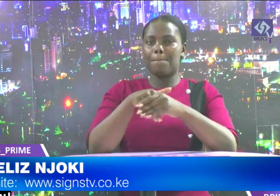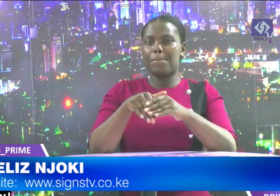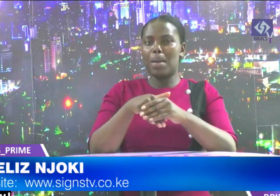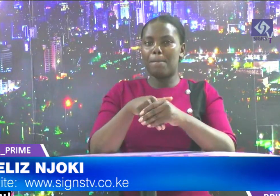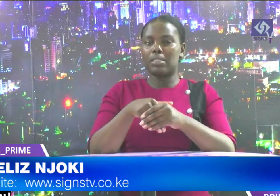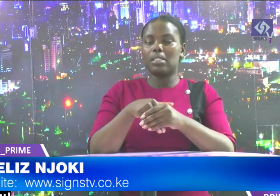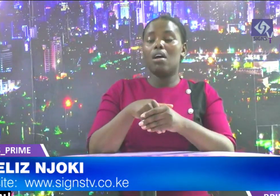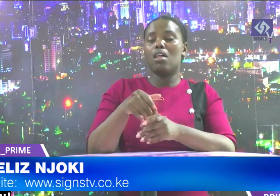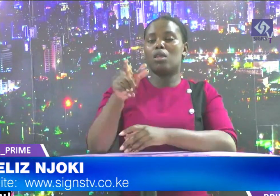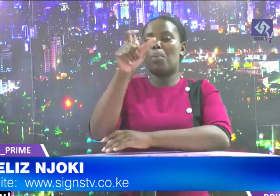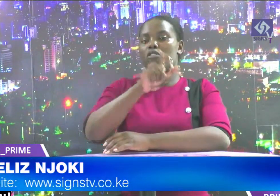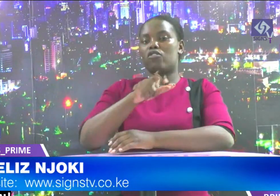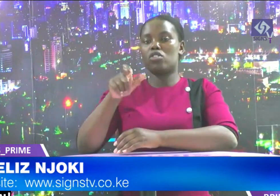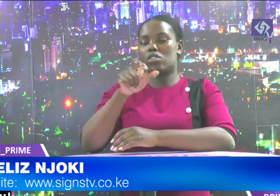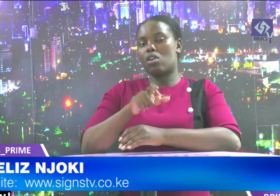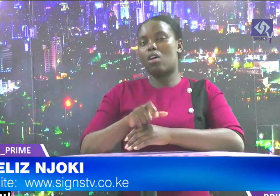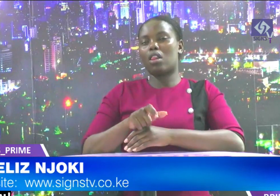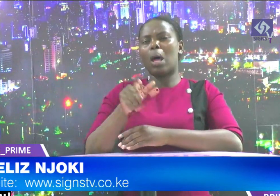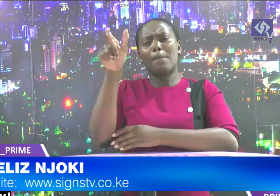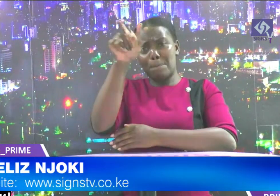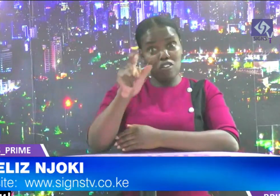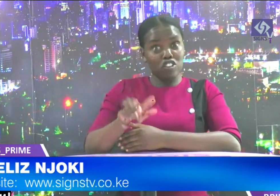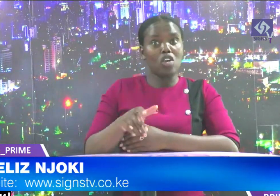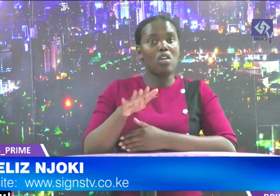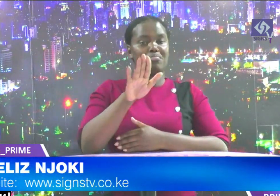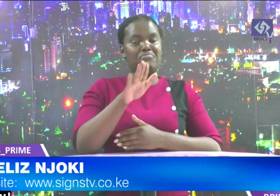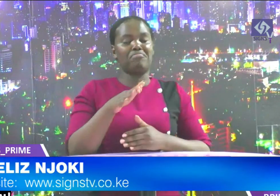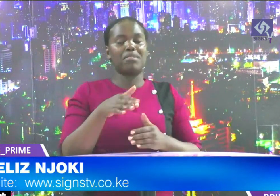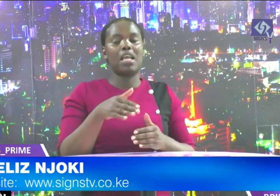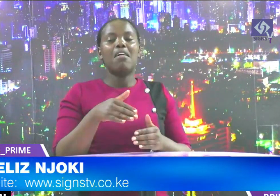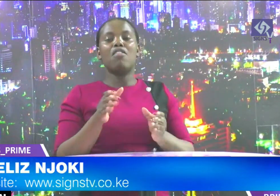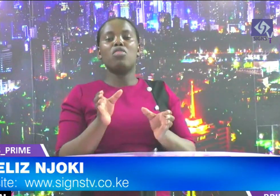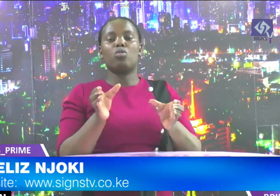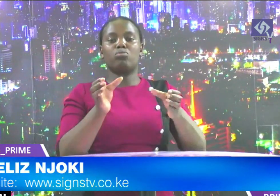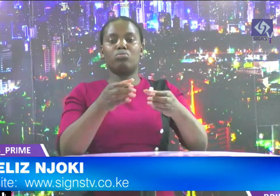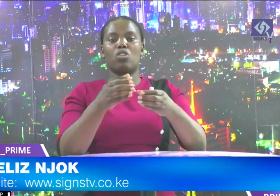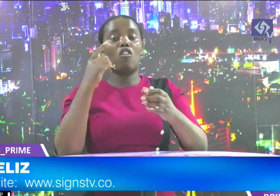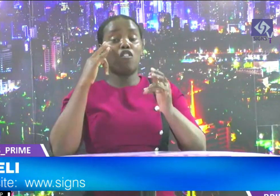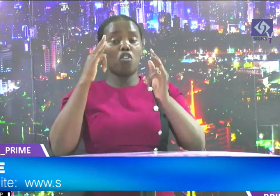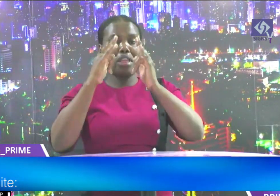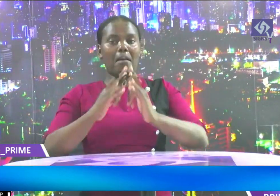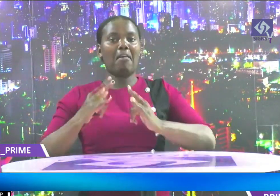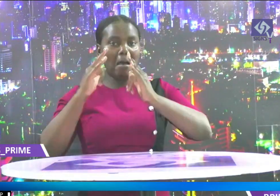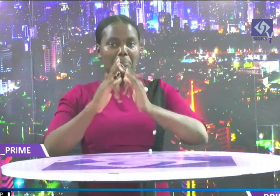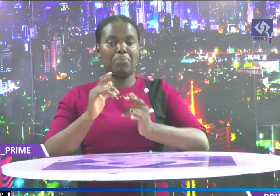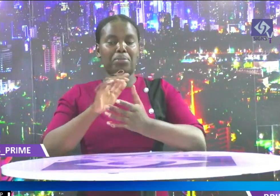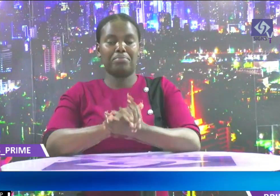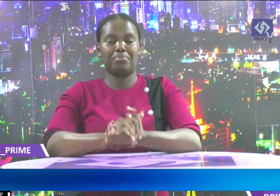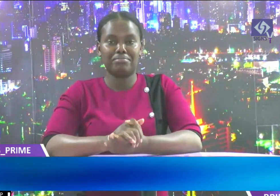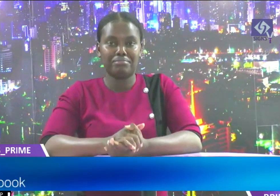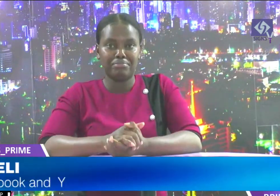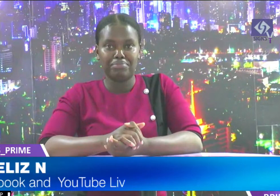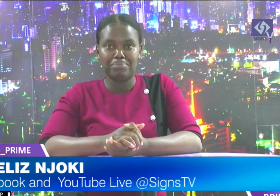had assembled a 33-member provisional squad to the camp.